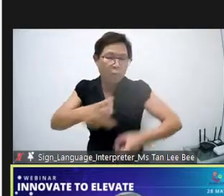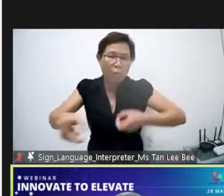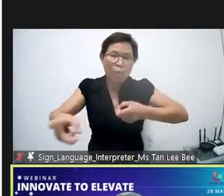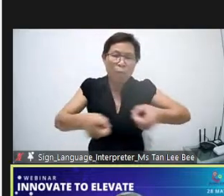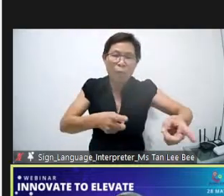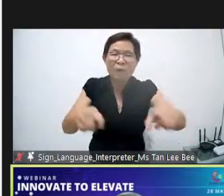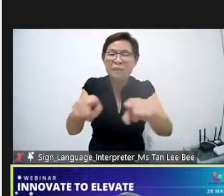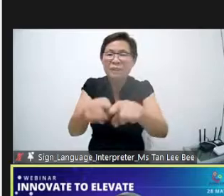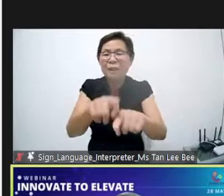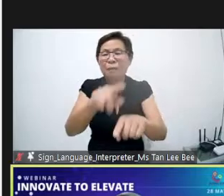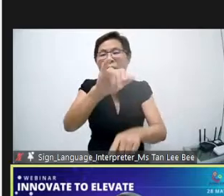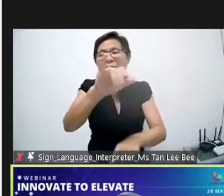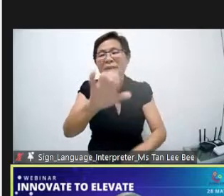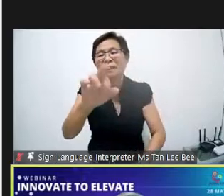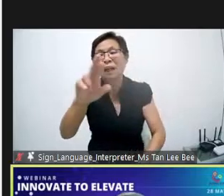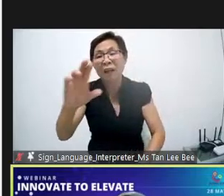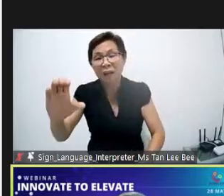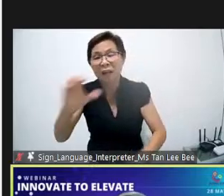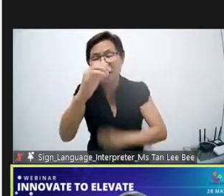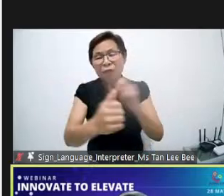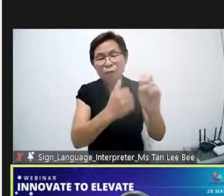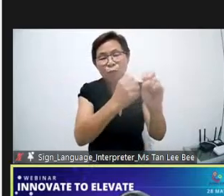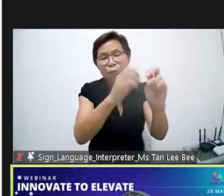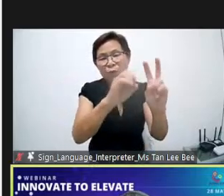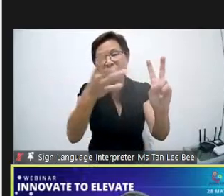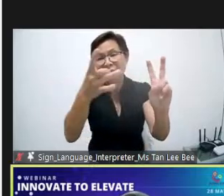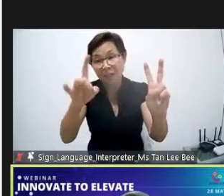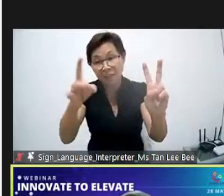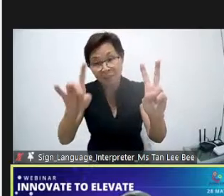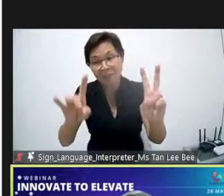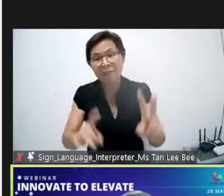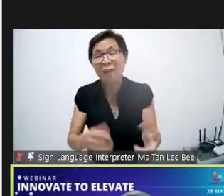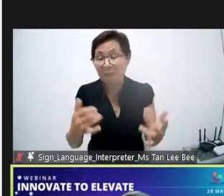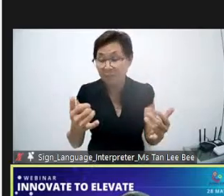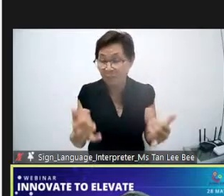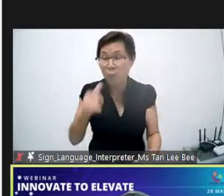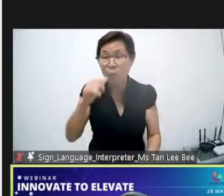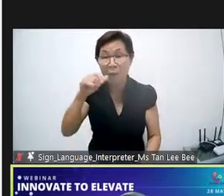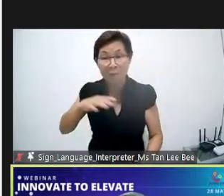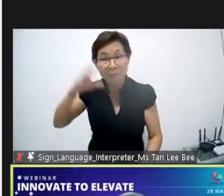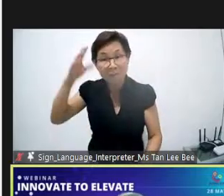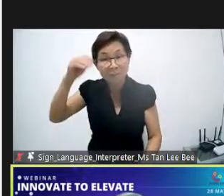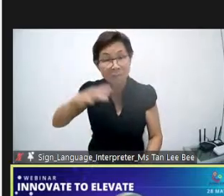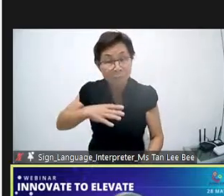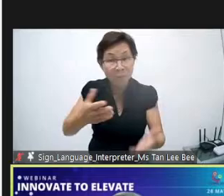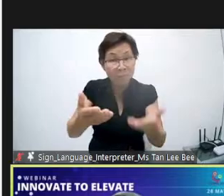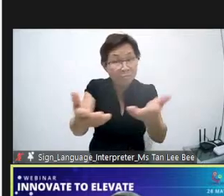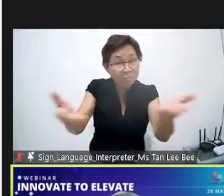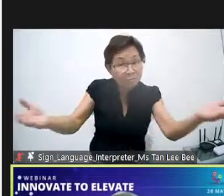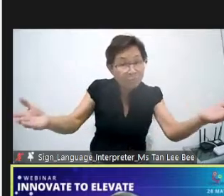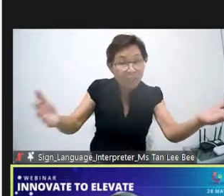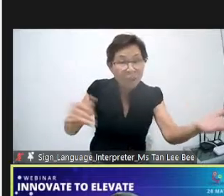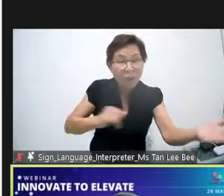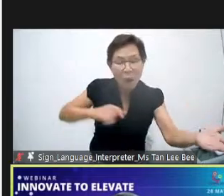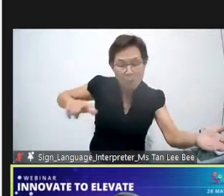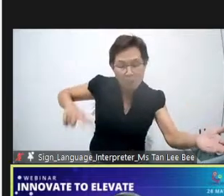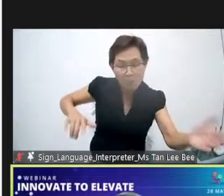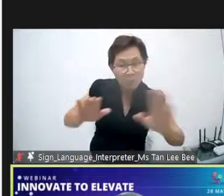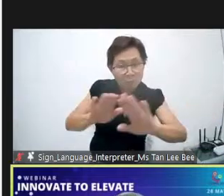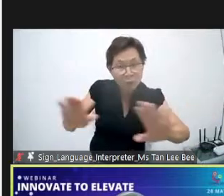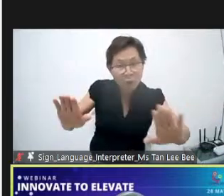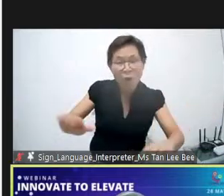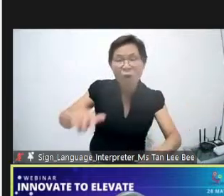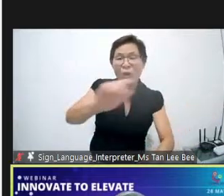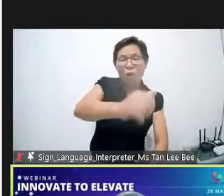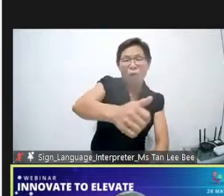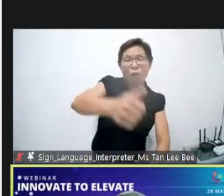same center in year 2018. Now, ladies and gentlemen, without further delay, I would like to welcome our first speaker